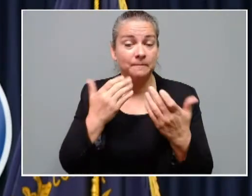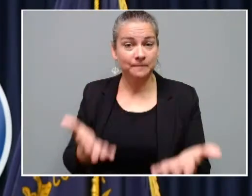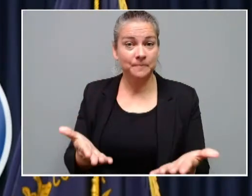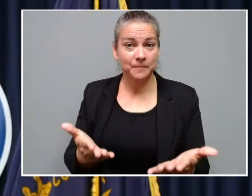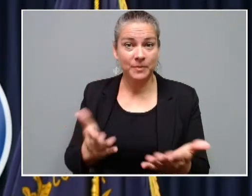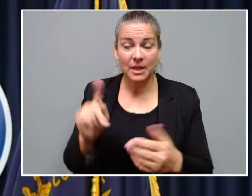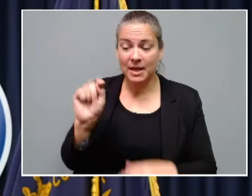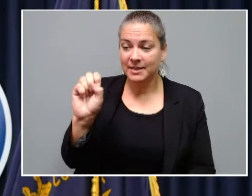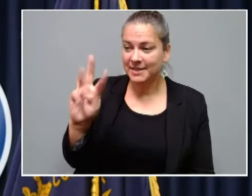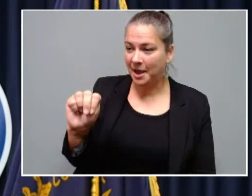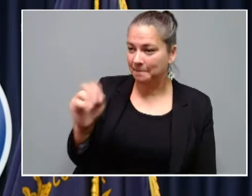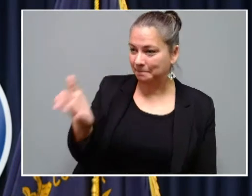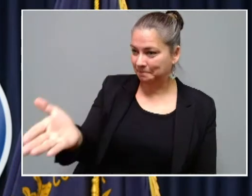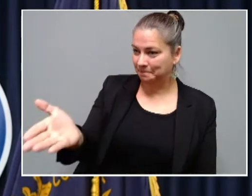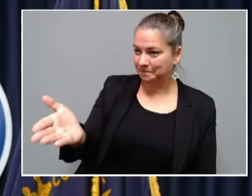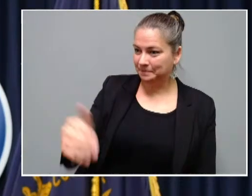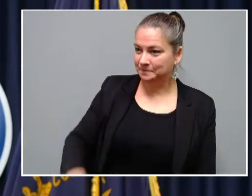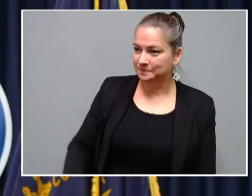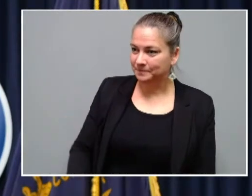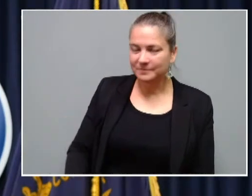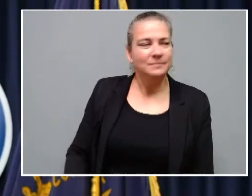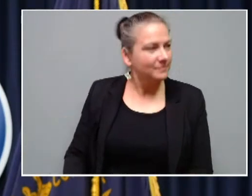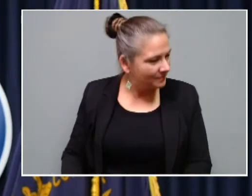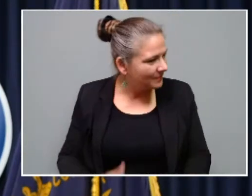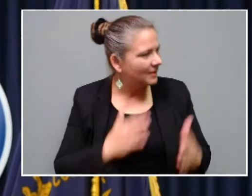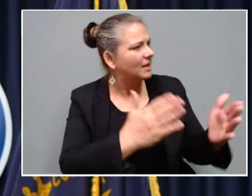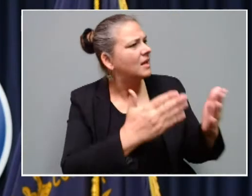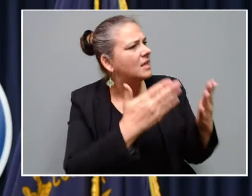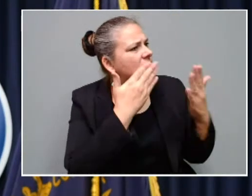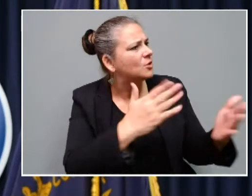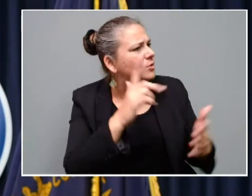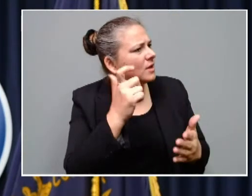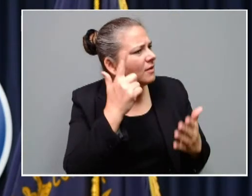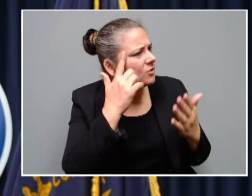Latek. Well, thank you, Governor.